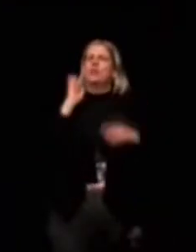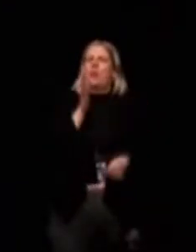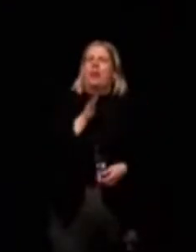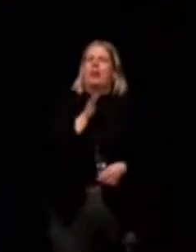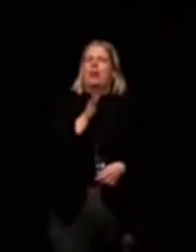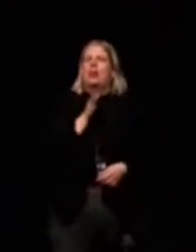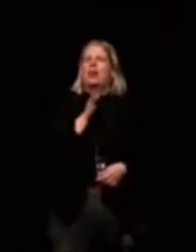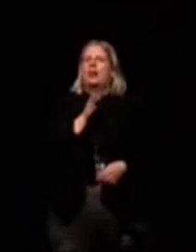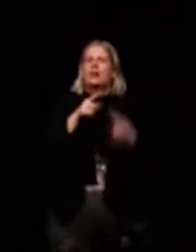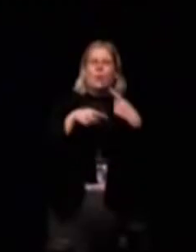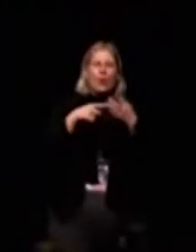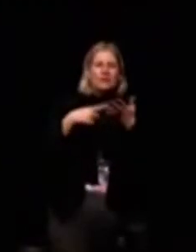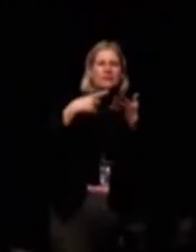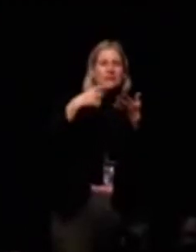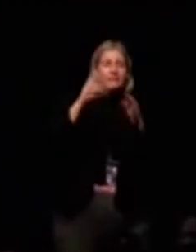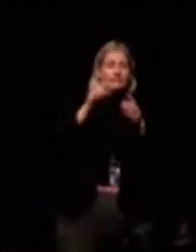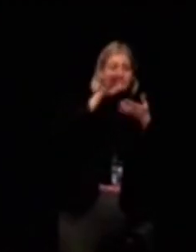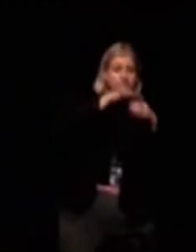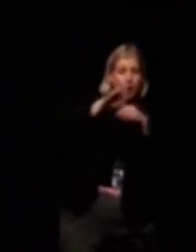we talk to the voters